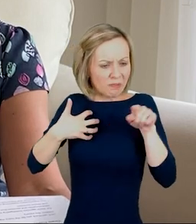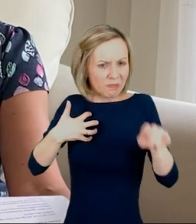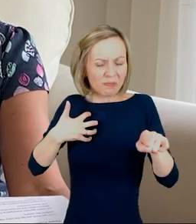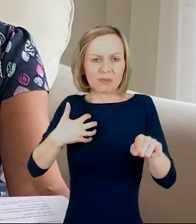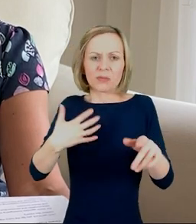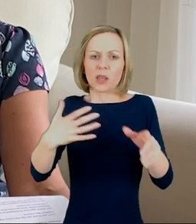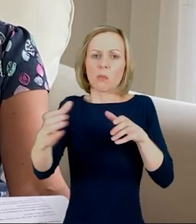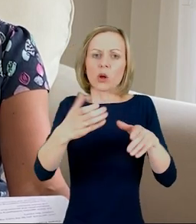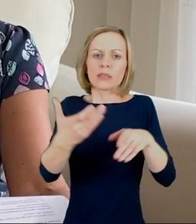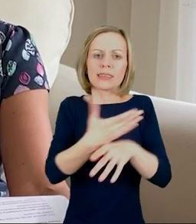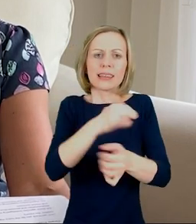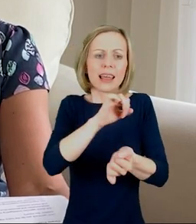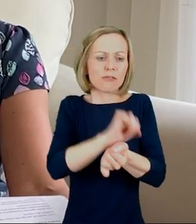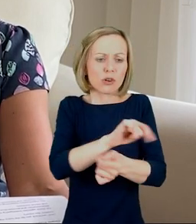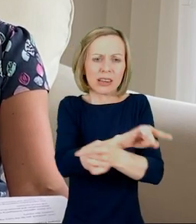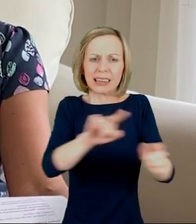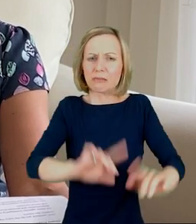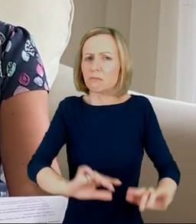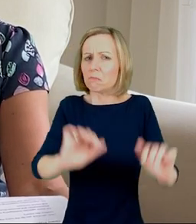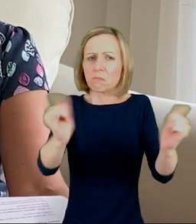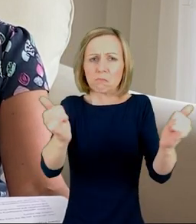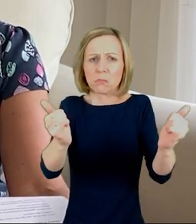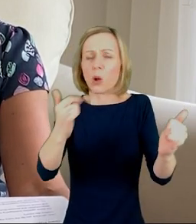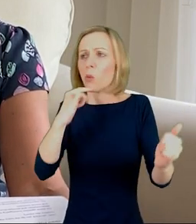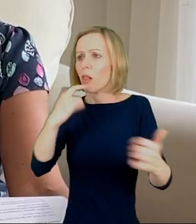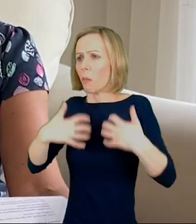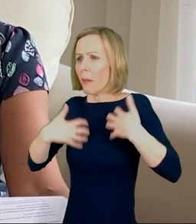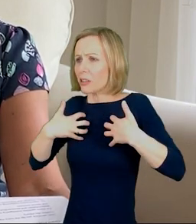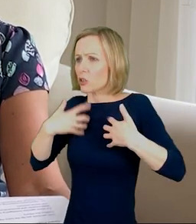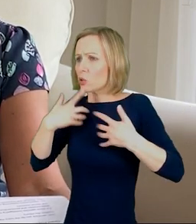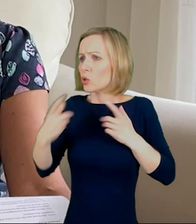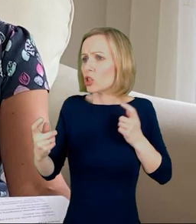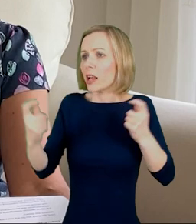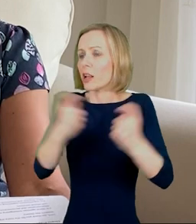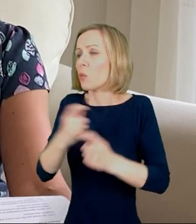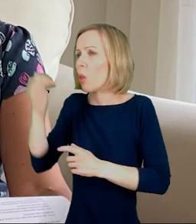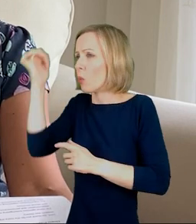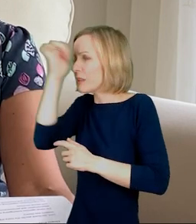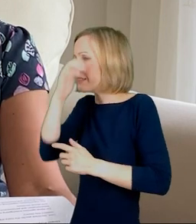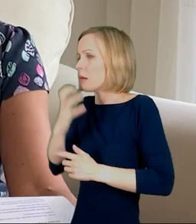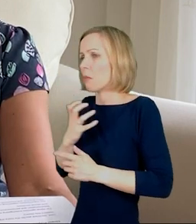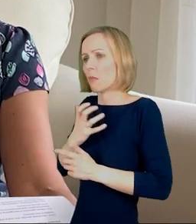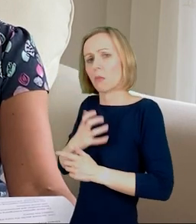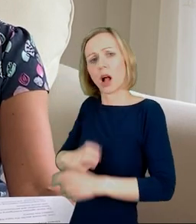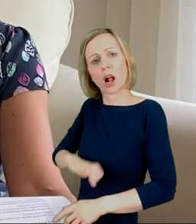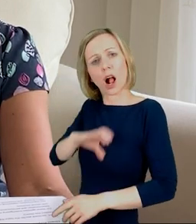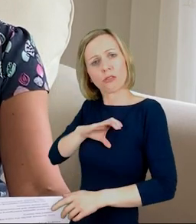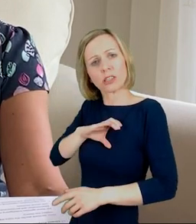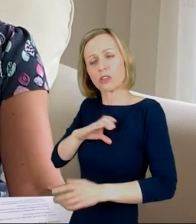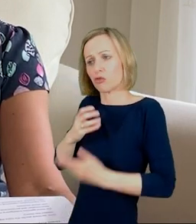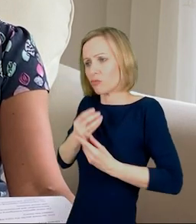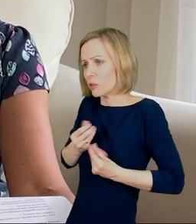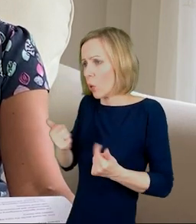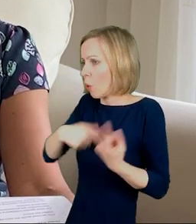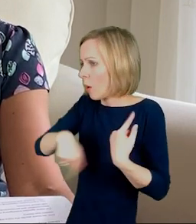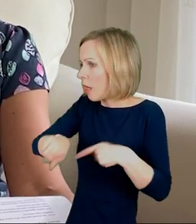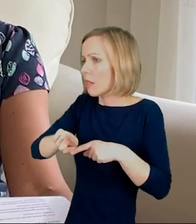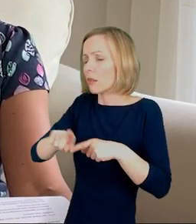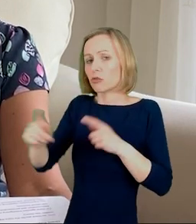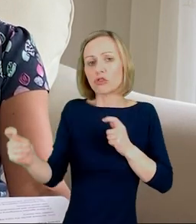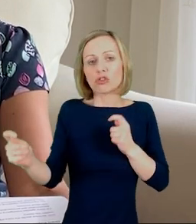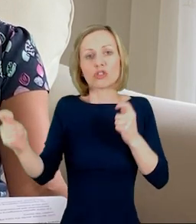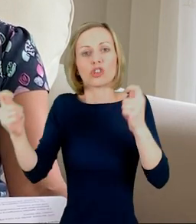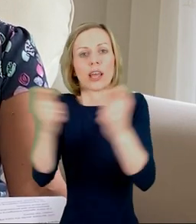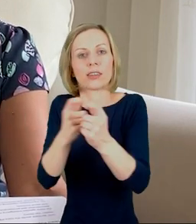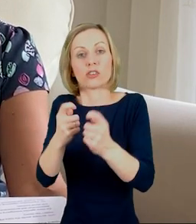pray that you'd give them the wisdom, the resources, the opportunities and the courage to take action for change. Open the eyes of